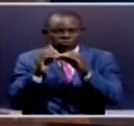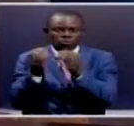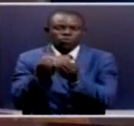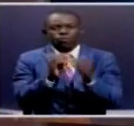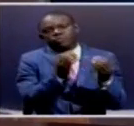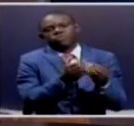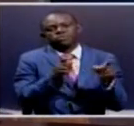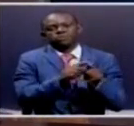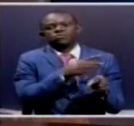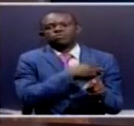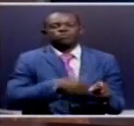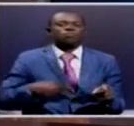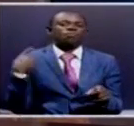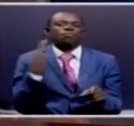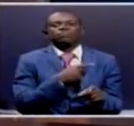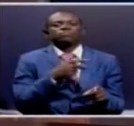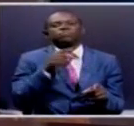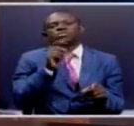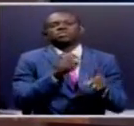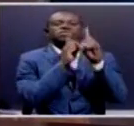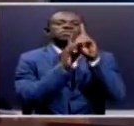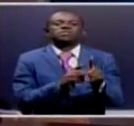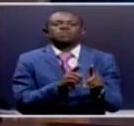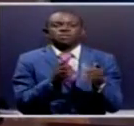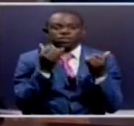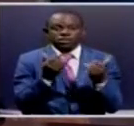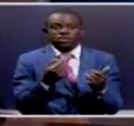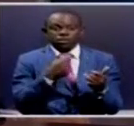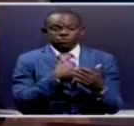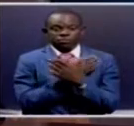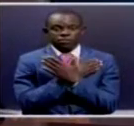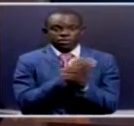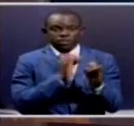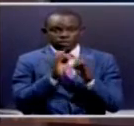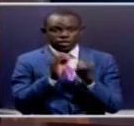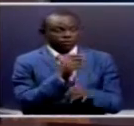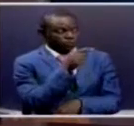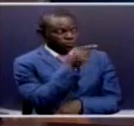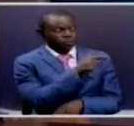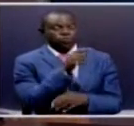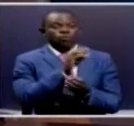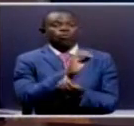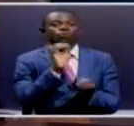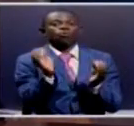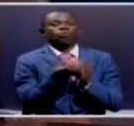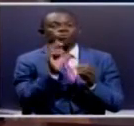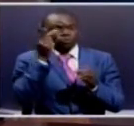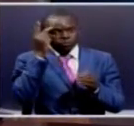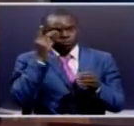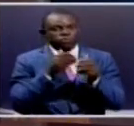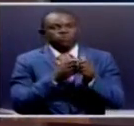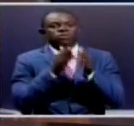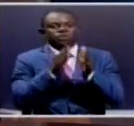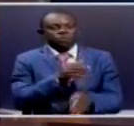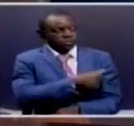of Parliament. To discuss this bill on Sunday Interview, I speak with one of the opposition party leaders, Wynter Kabimba, who is Secretary General